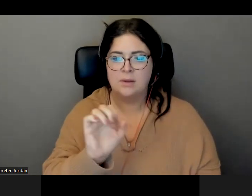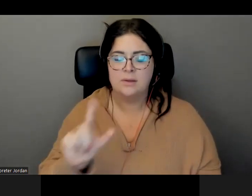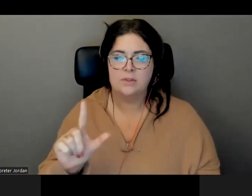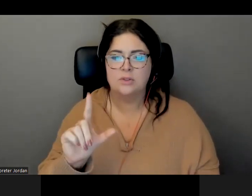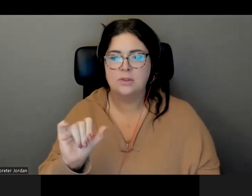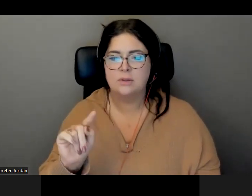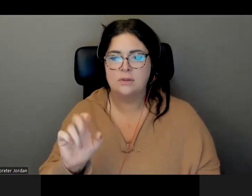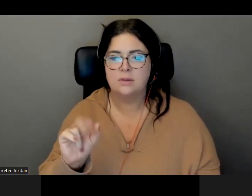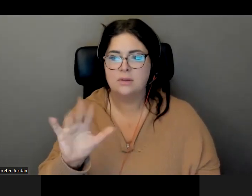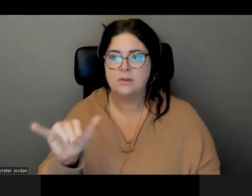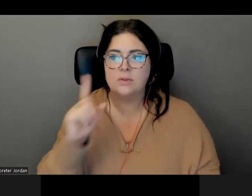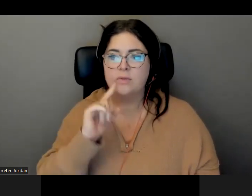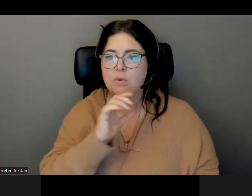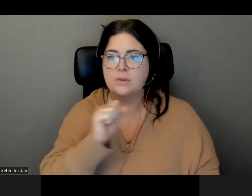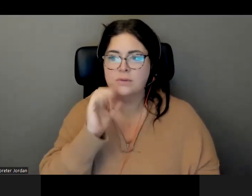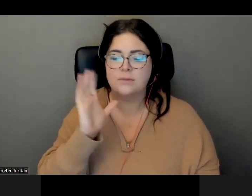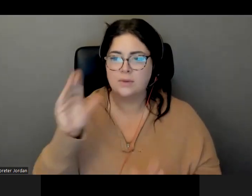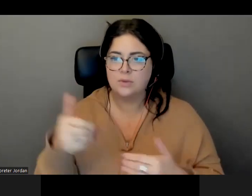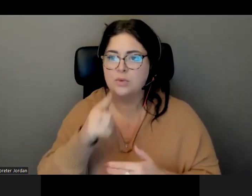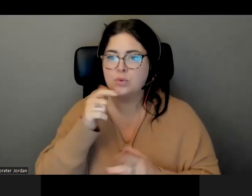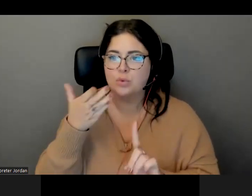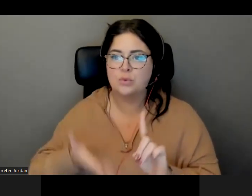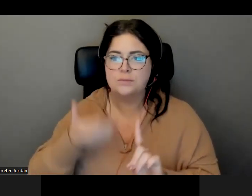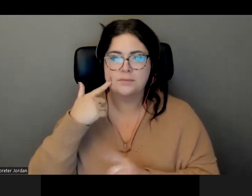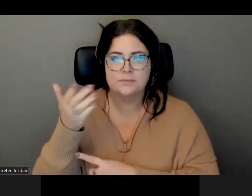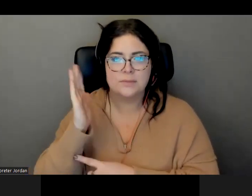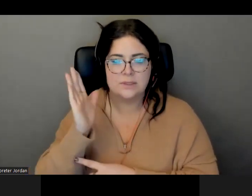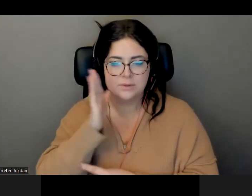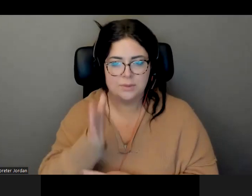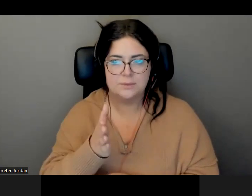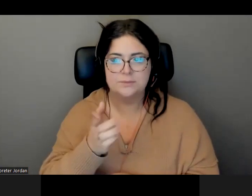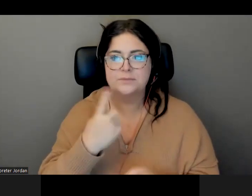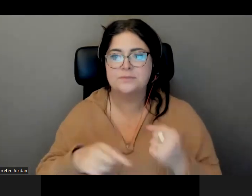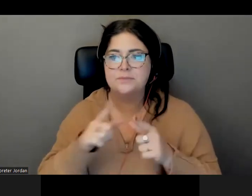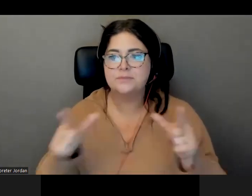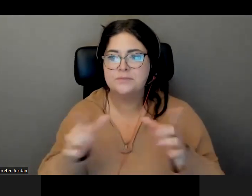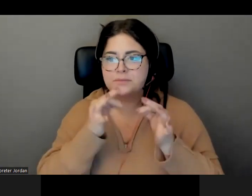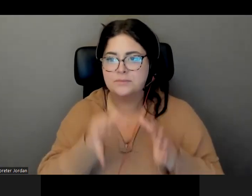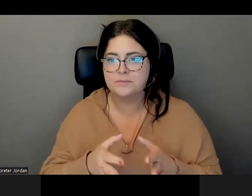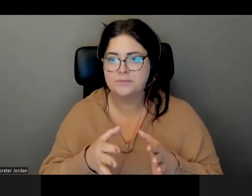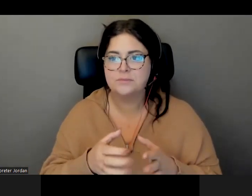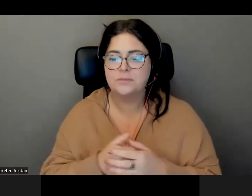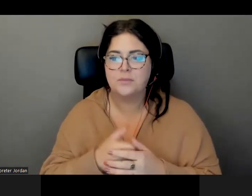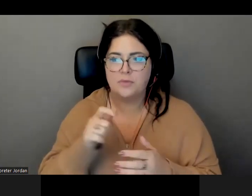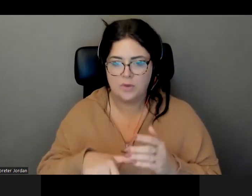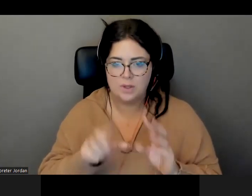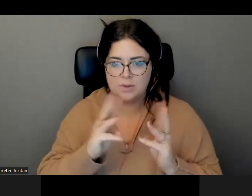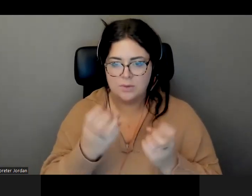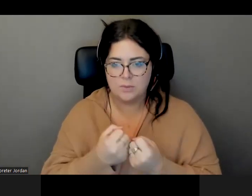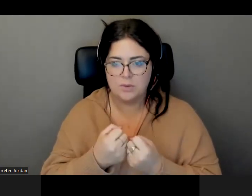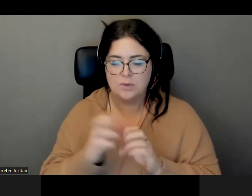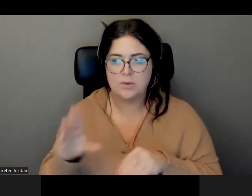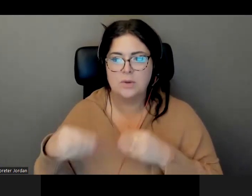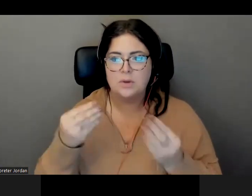information session. I'll introduce our guest speaker in a moment. Sign language interpreting services for this session is provided by